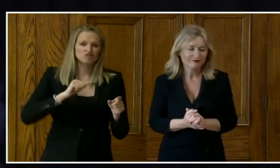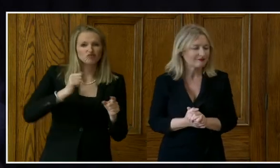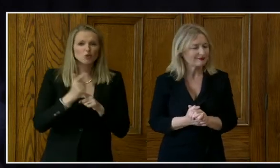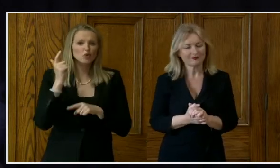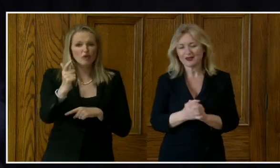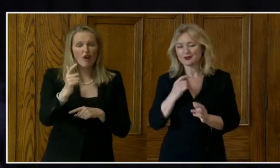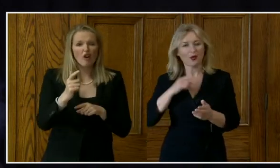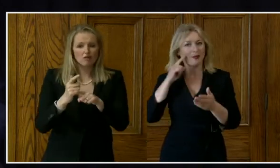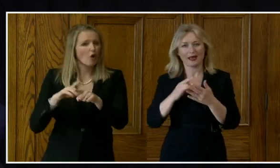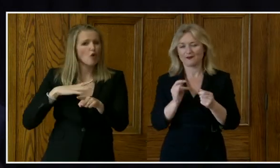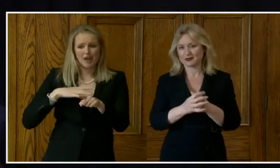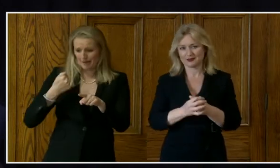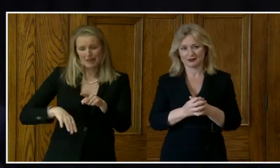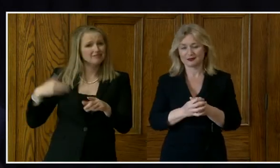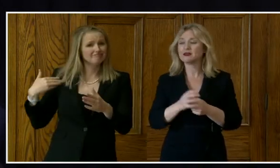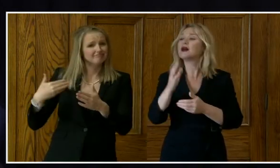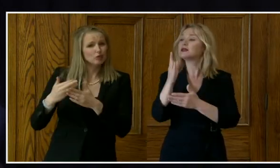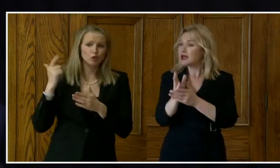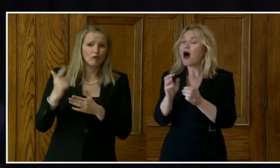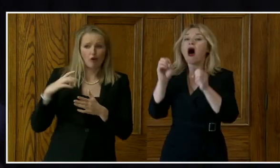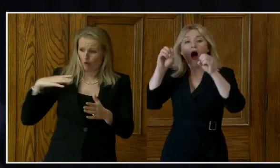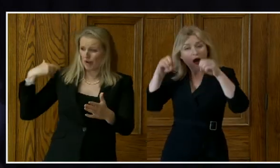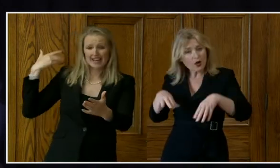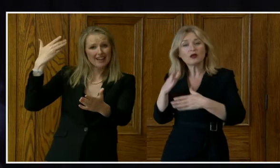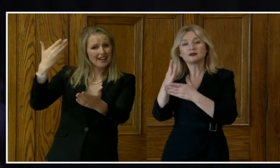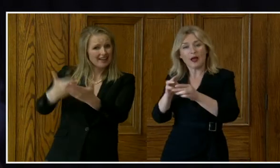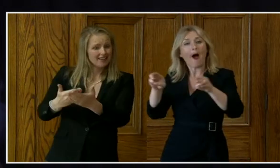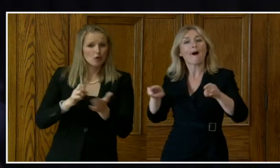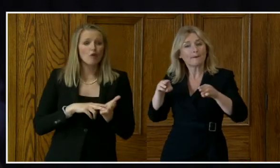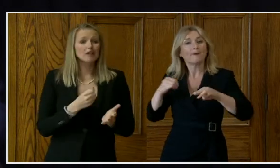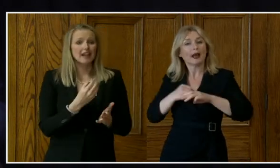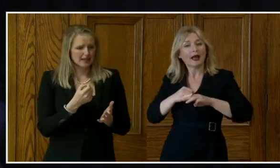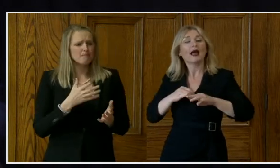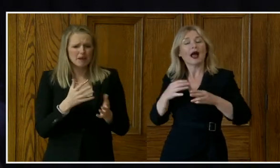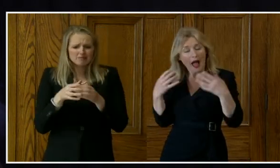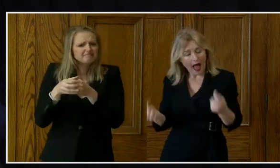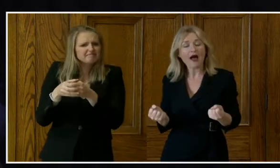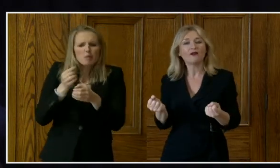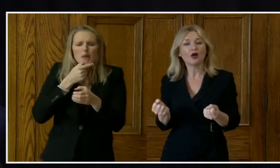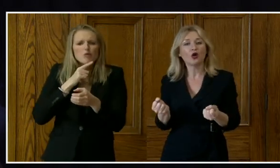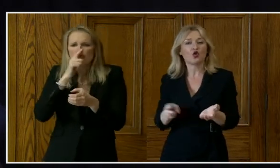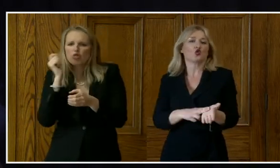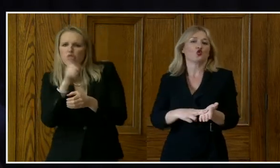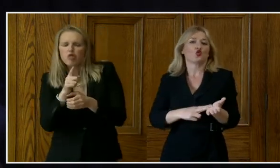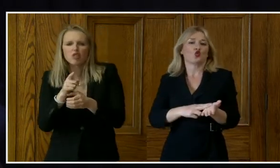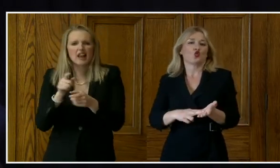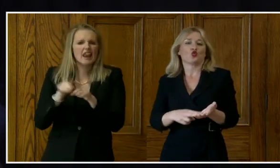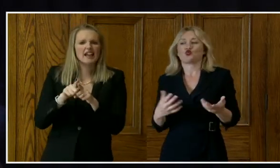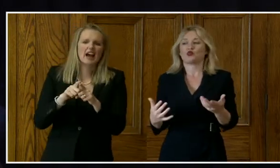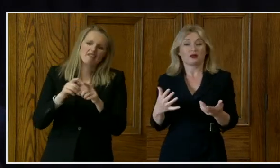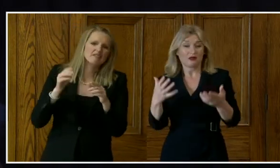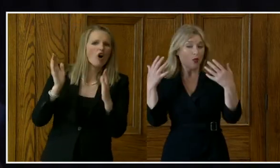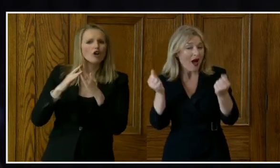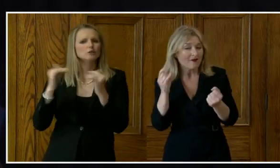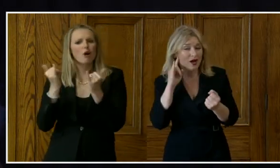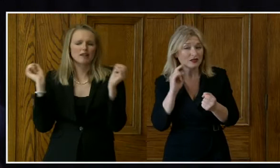circumstances, are irresponsible before. So throughout COVID, there has been irresponsible people holding house parties. There has